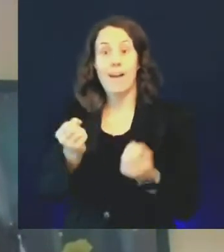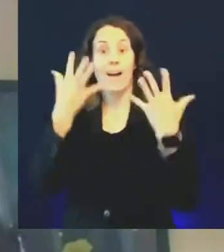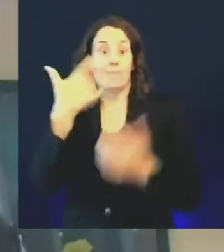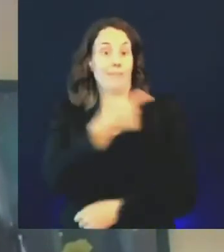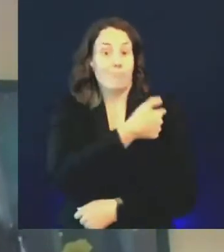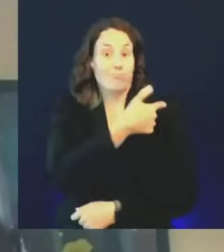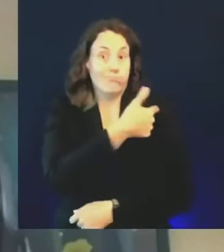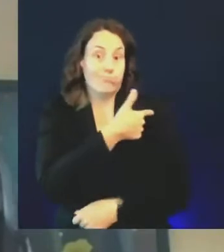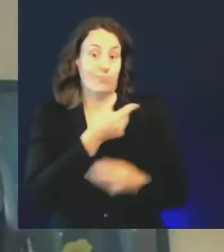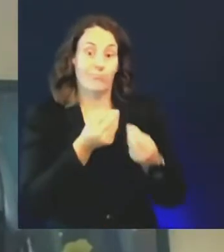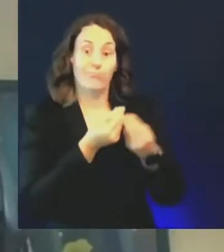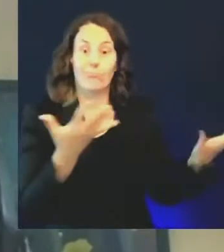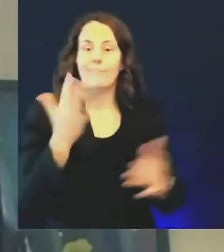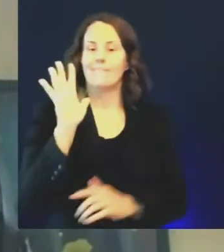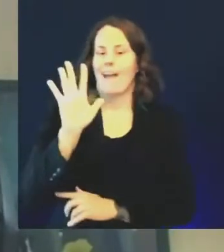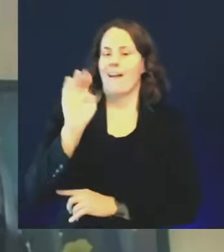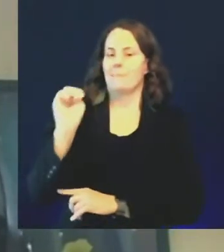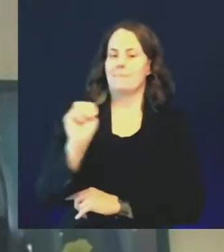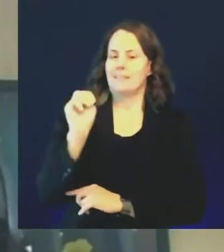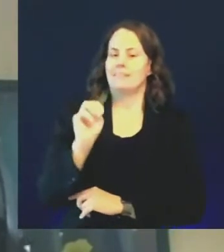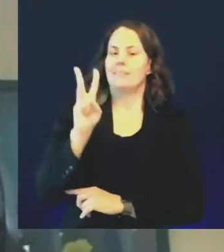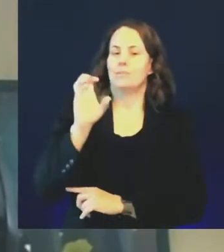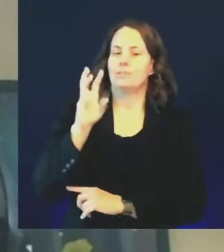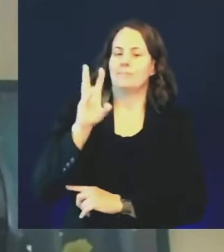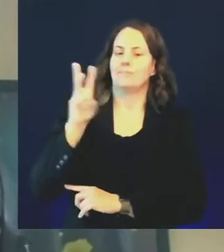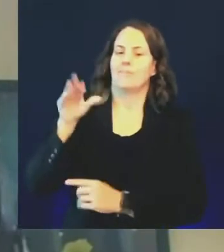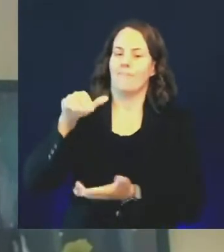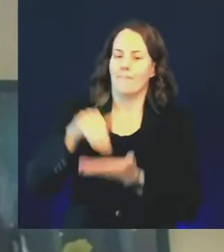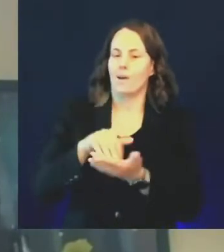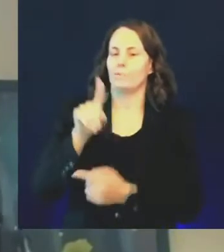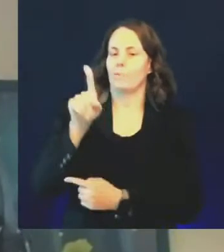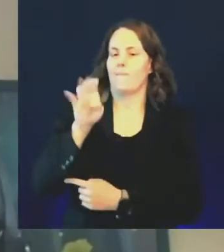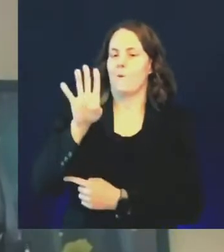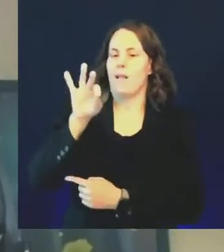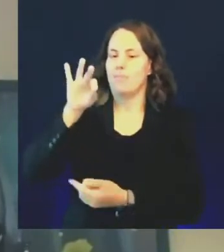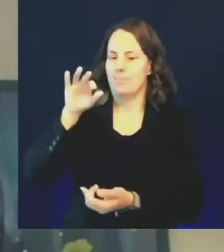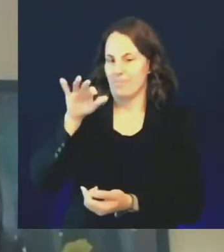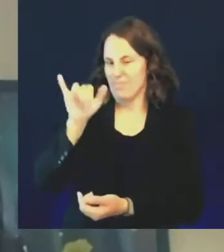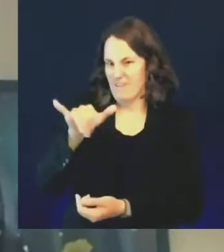5,666,149 doses of COVID-19 vaccine in Wisconsin, and